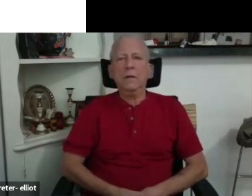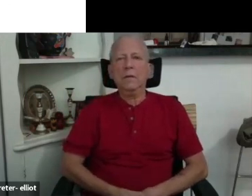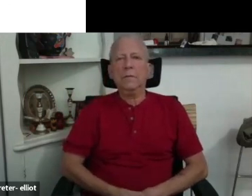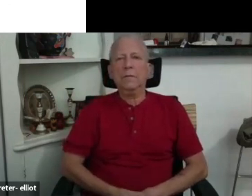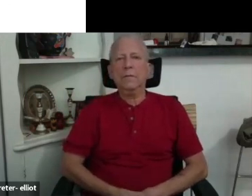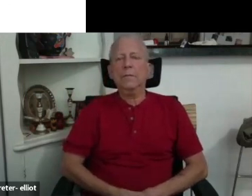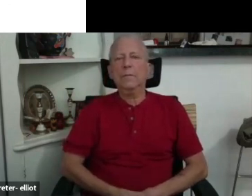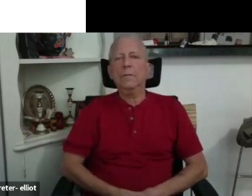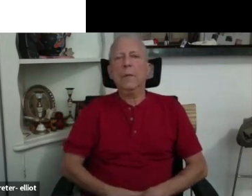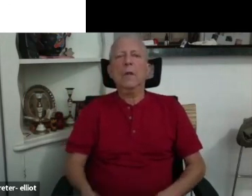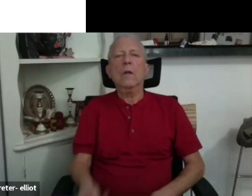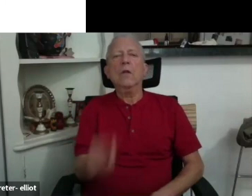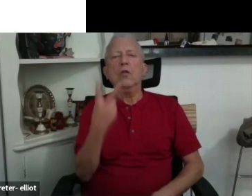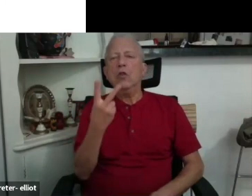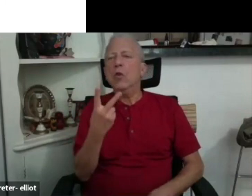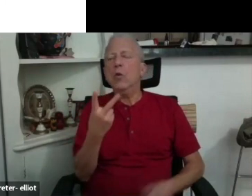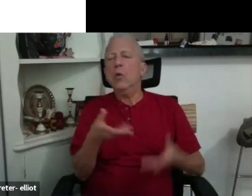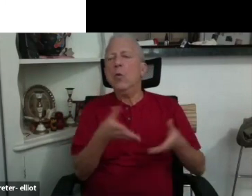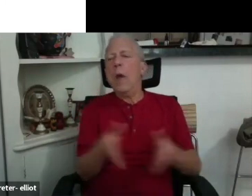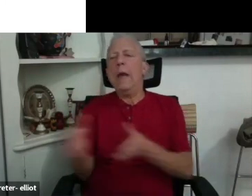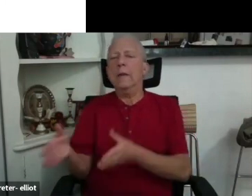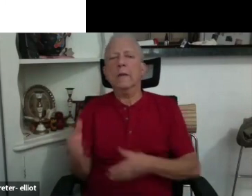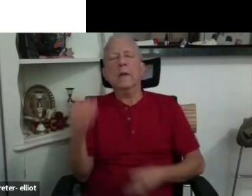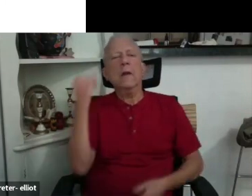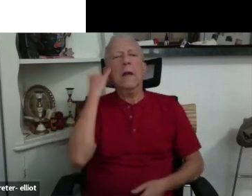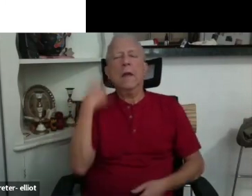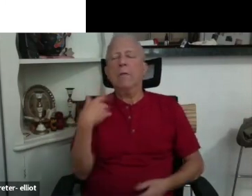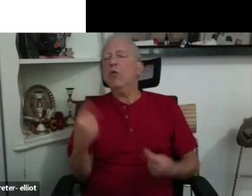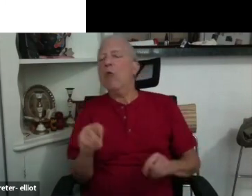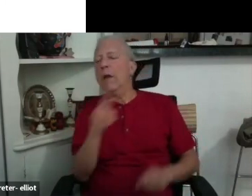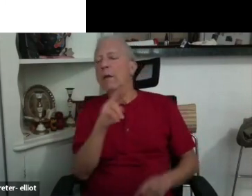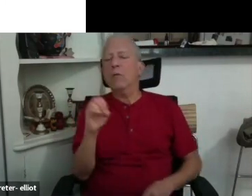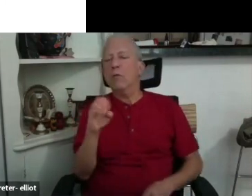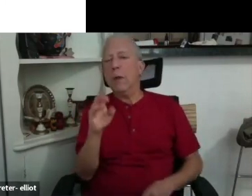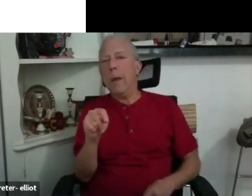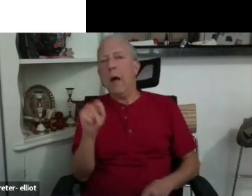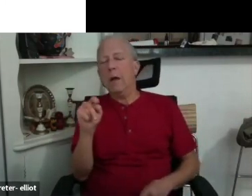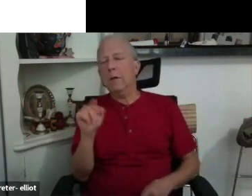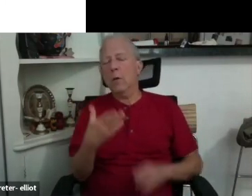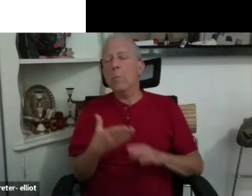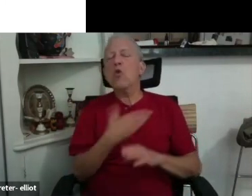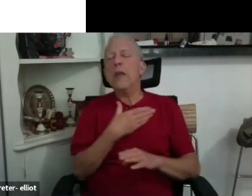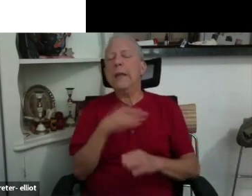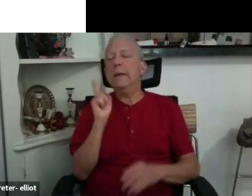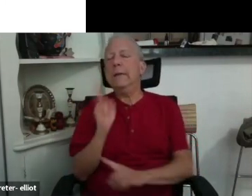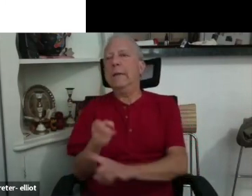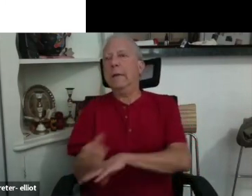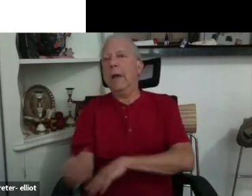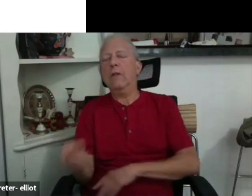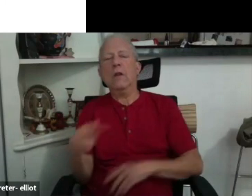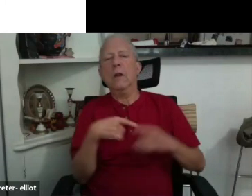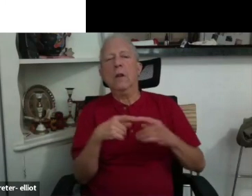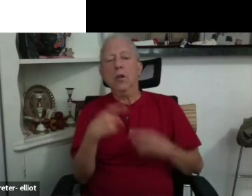So there are two primary ways. So let's say you try to rebut the designation or pre-designation and it was